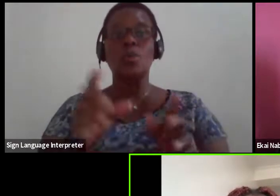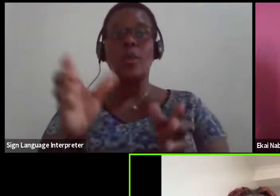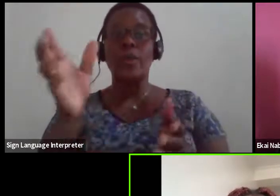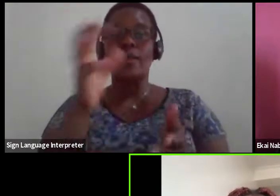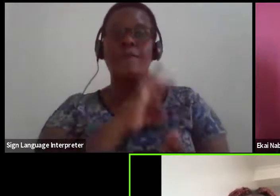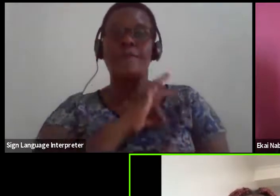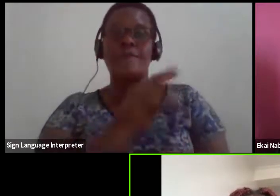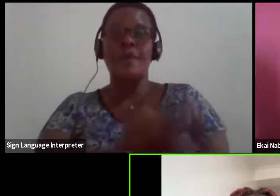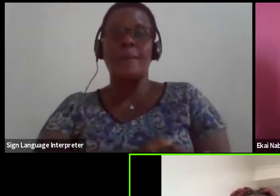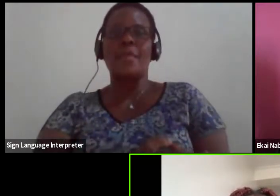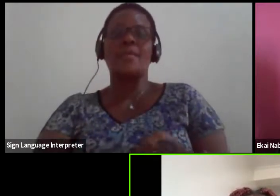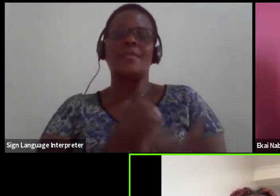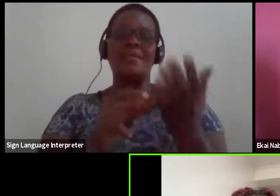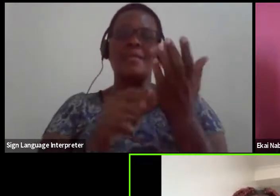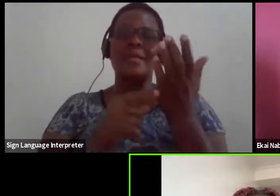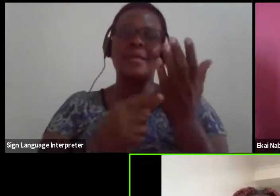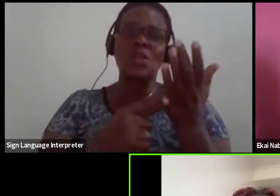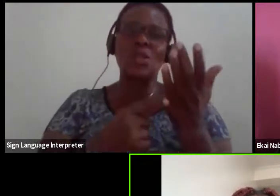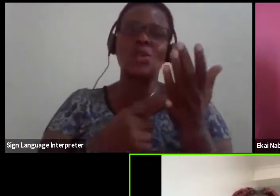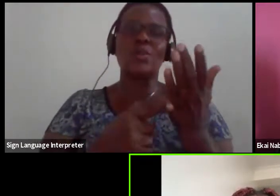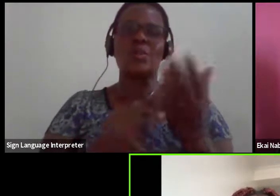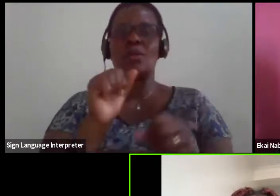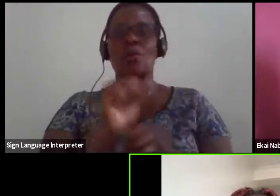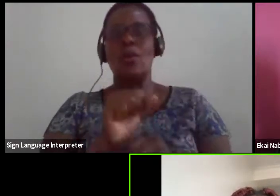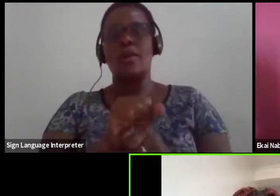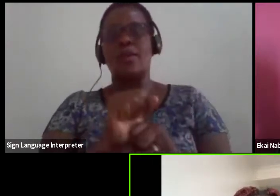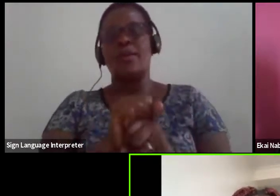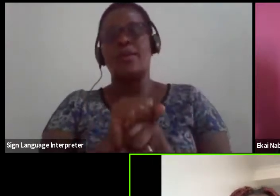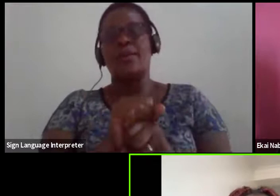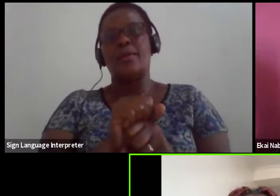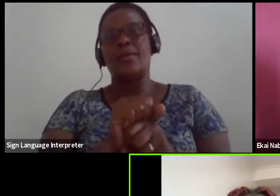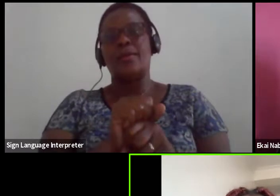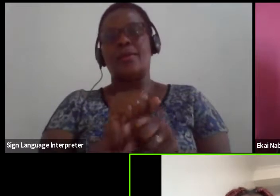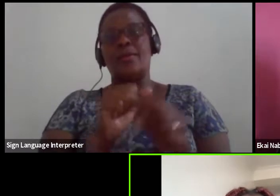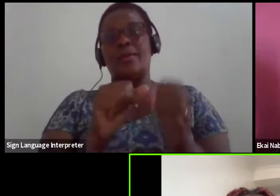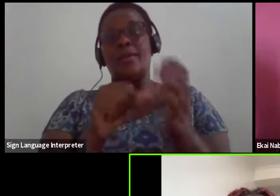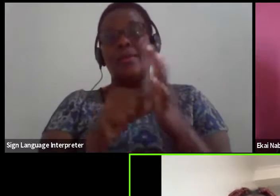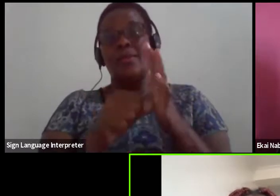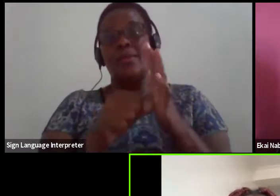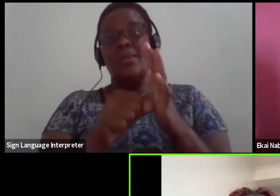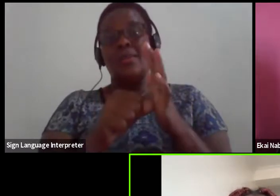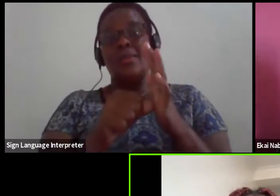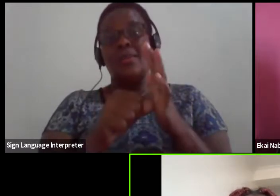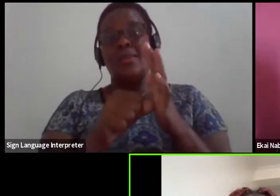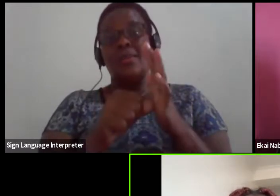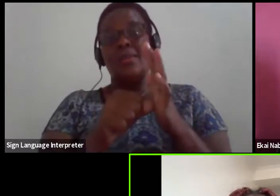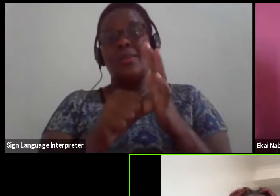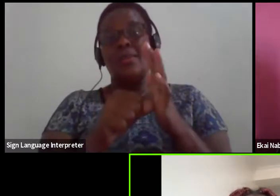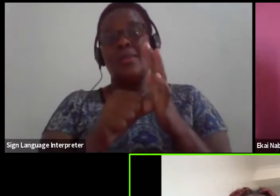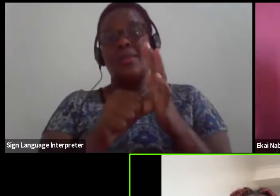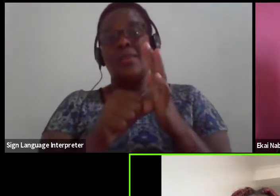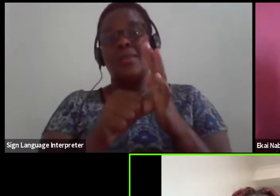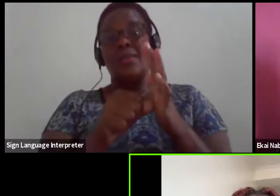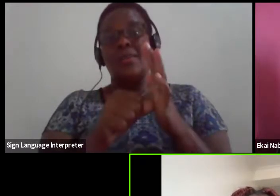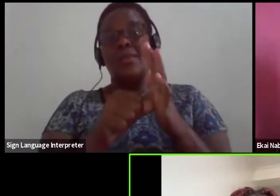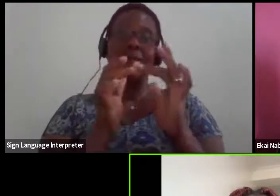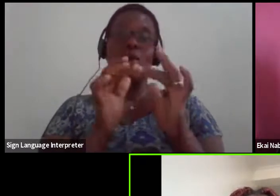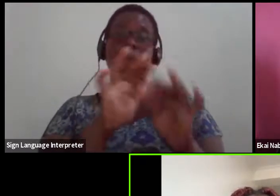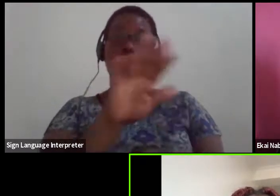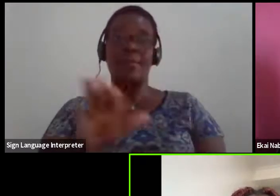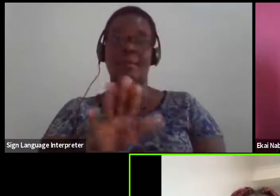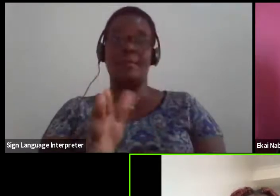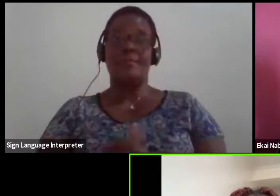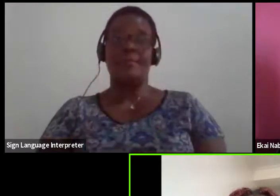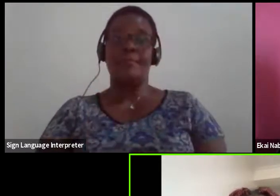technologists working to solve different issues within the digital space. And one of our